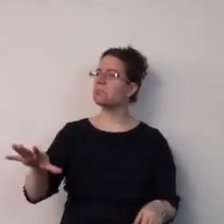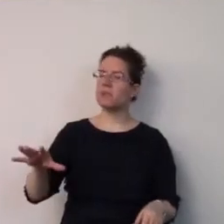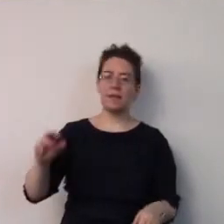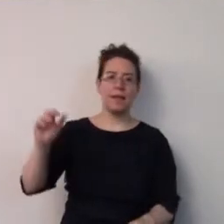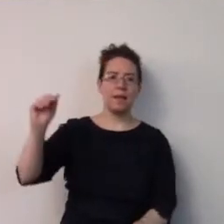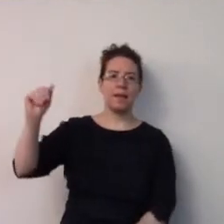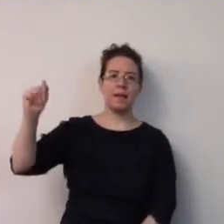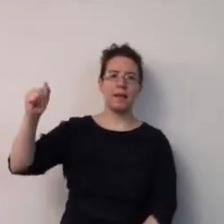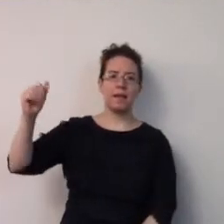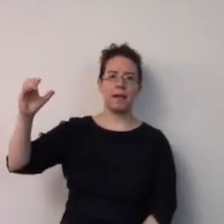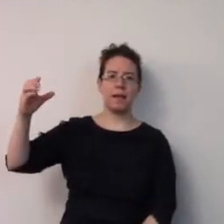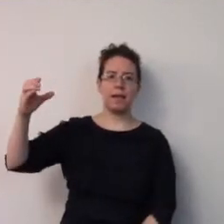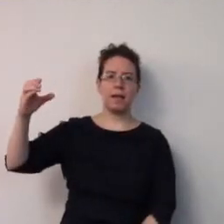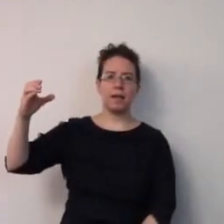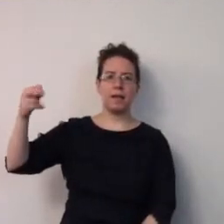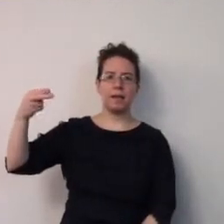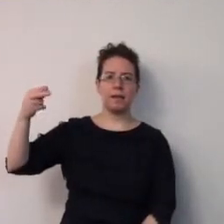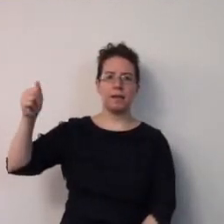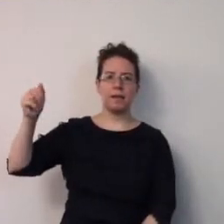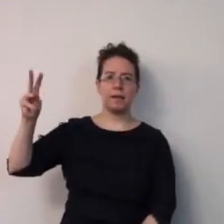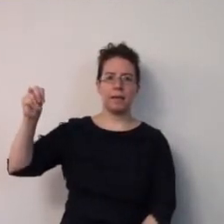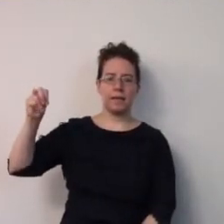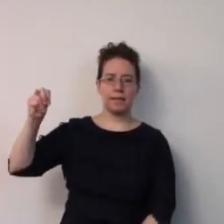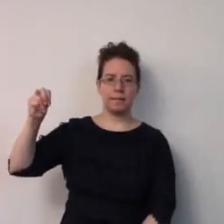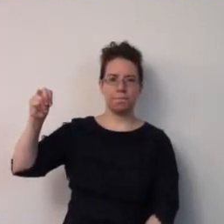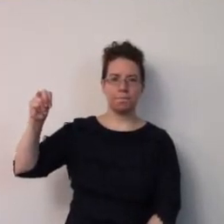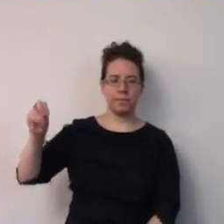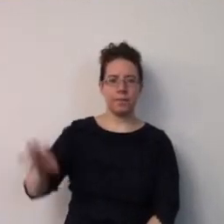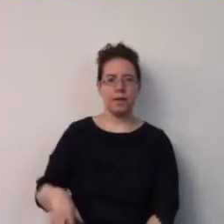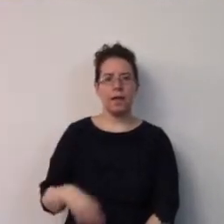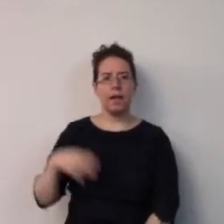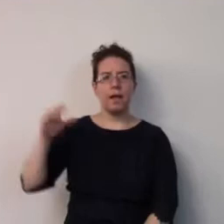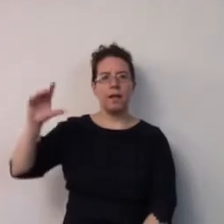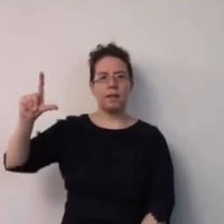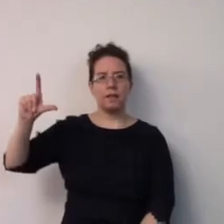Oh, we can hold back this, we can hold back that.